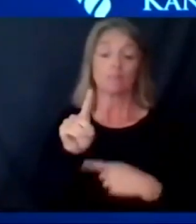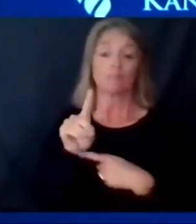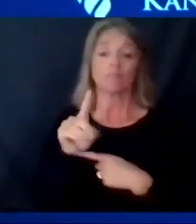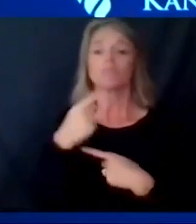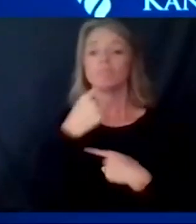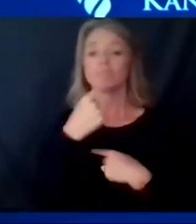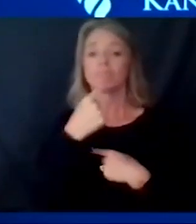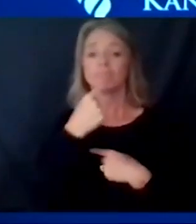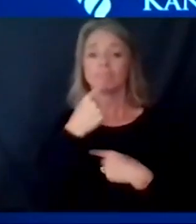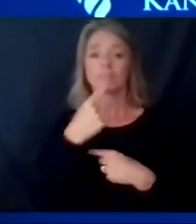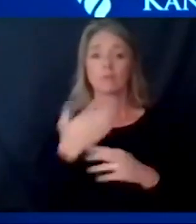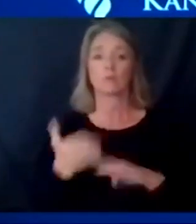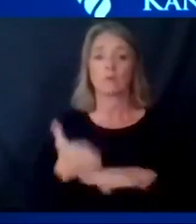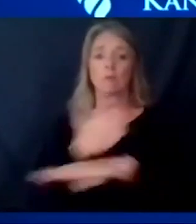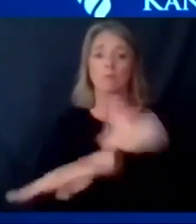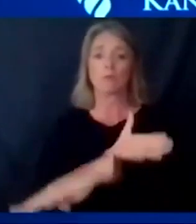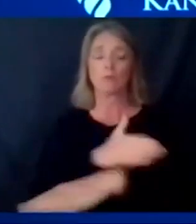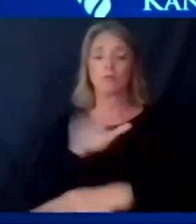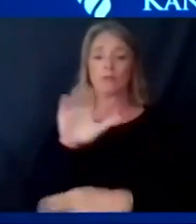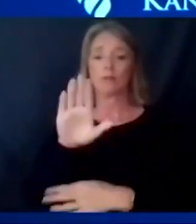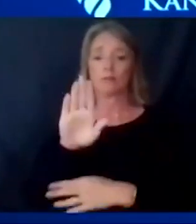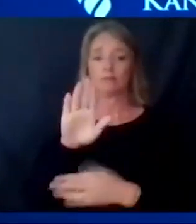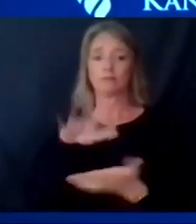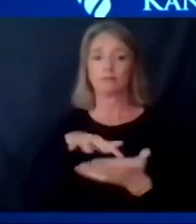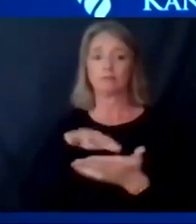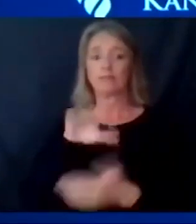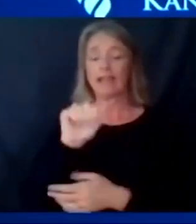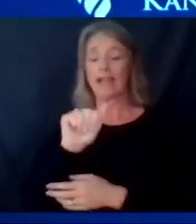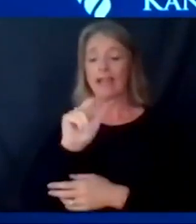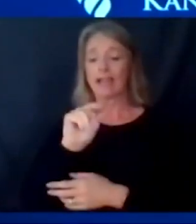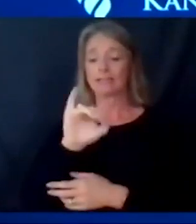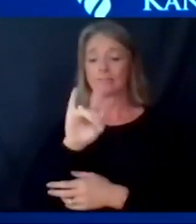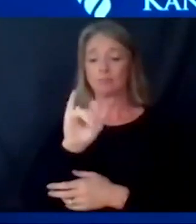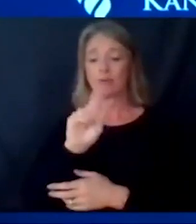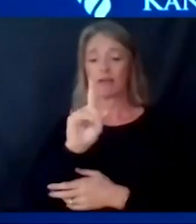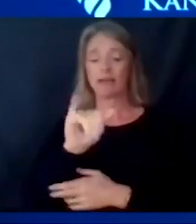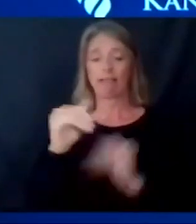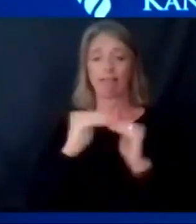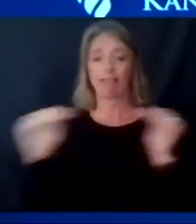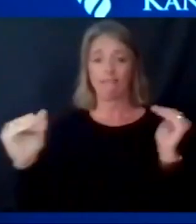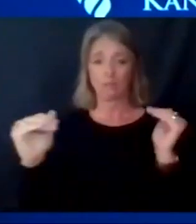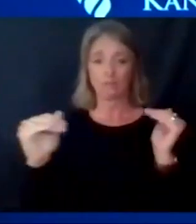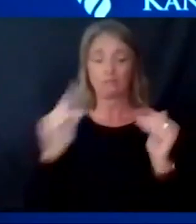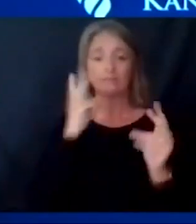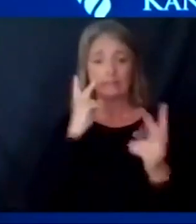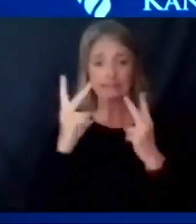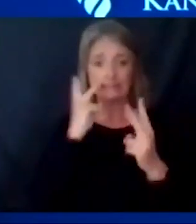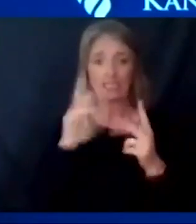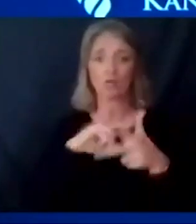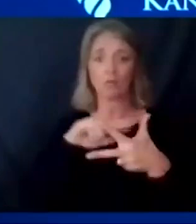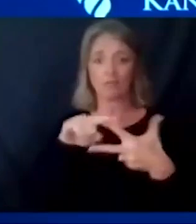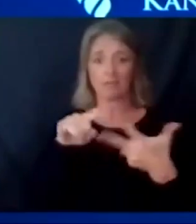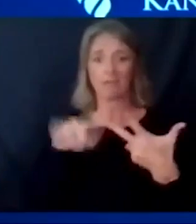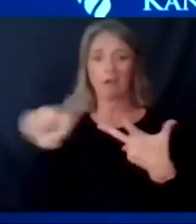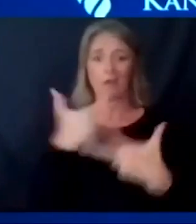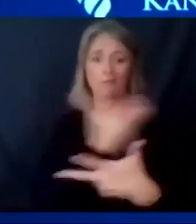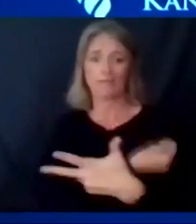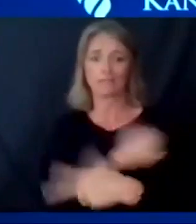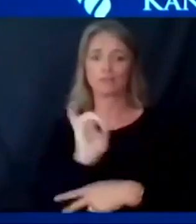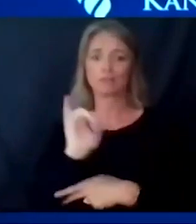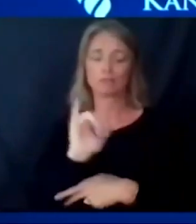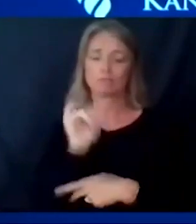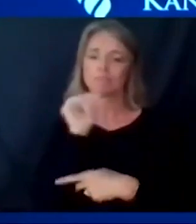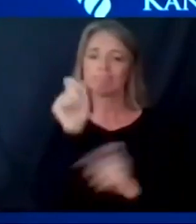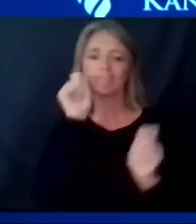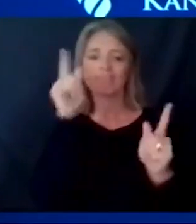antibody levels 8 or 9 fold, which is similar to what we're seeing with Moderna and Pfizer data. So I think it shouldn't surprise any of us that a booster is going to